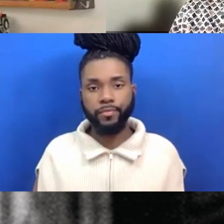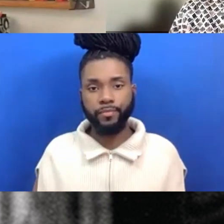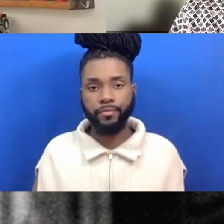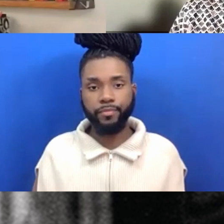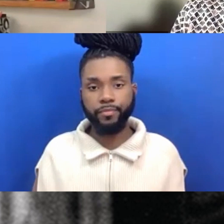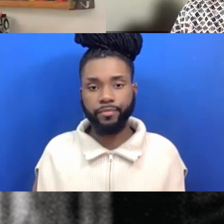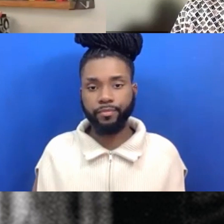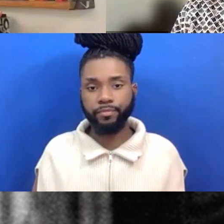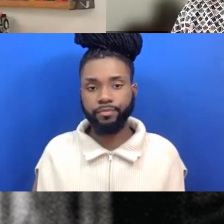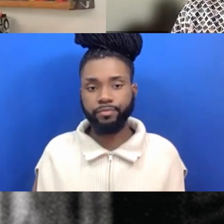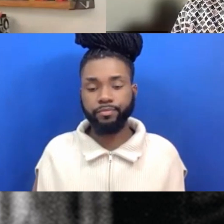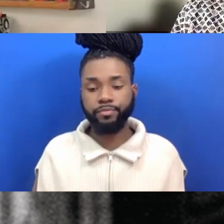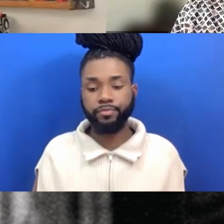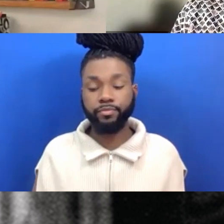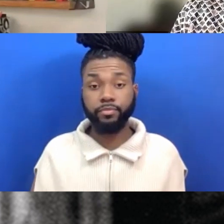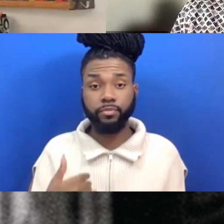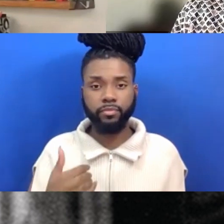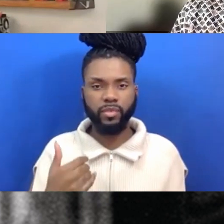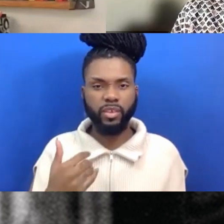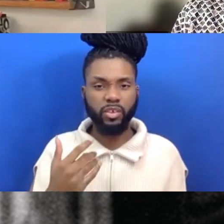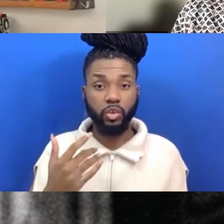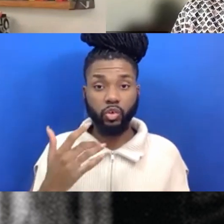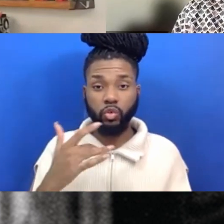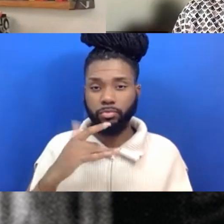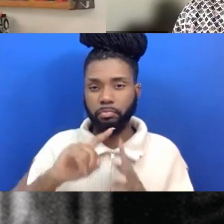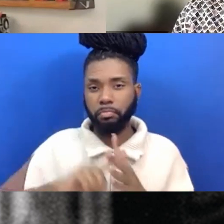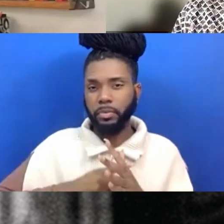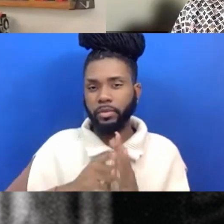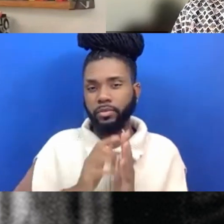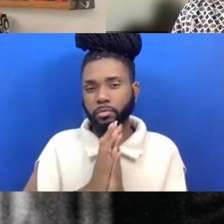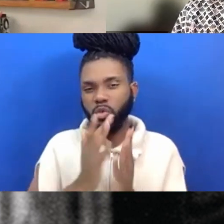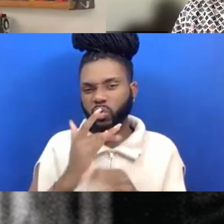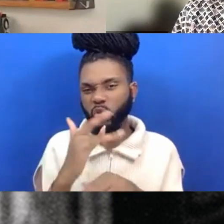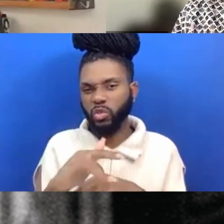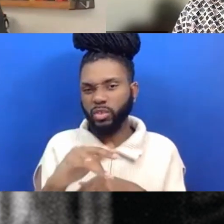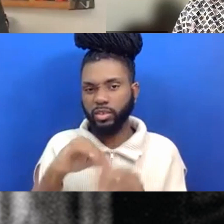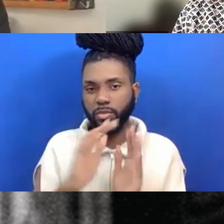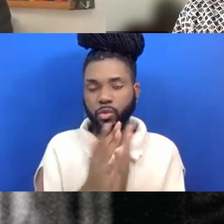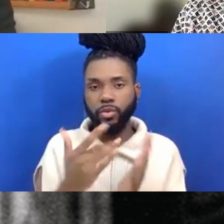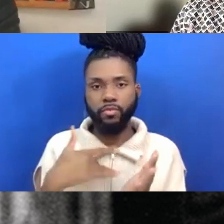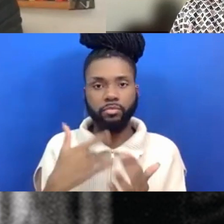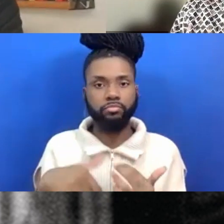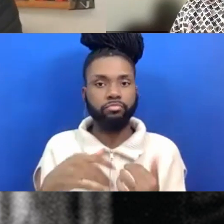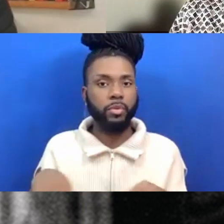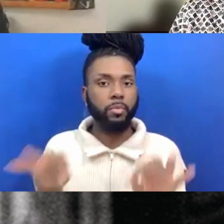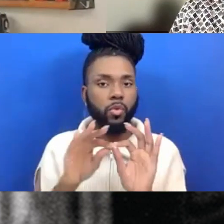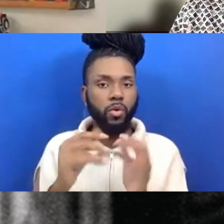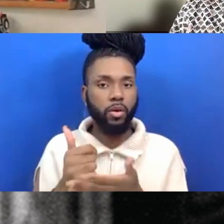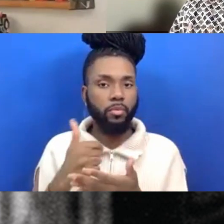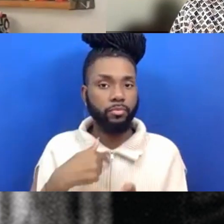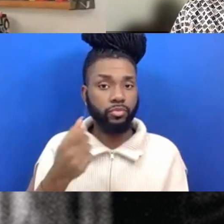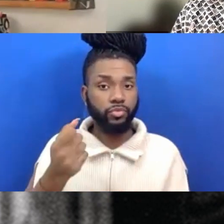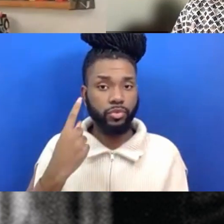There's a moment early on in the book, which for me was quite crucial, which became a way of